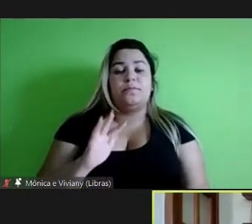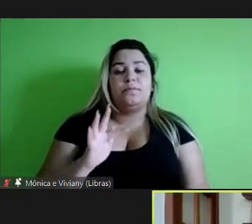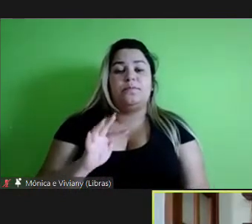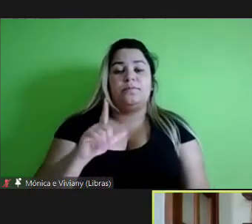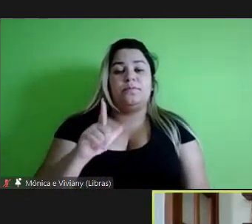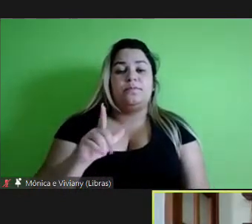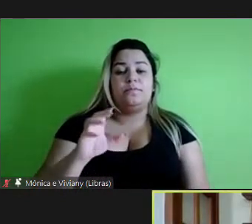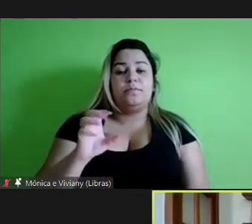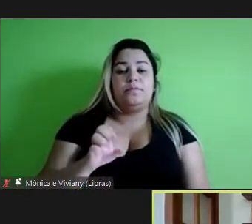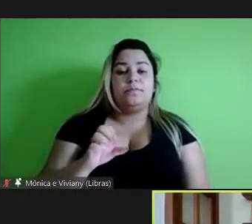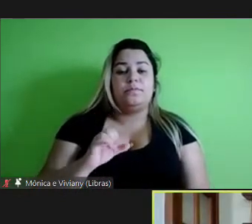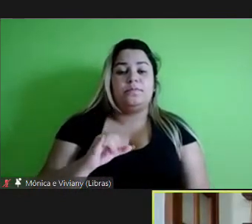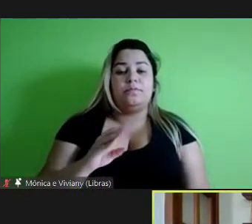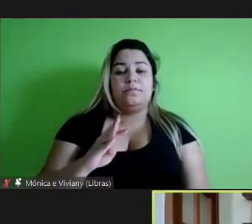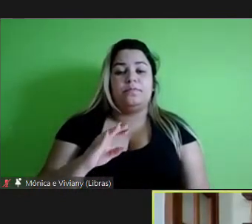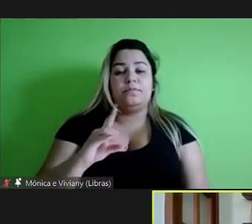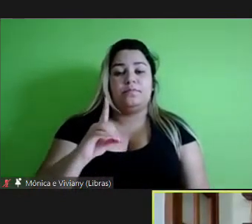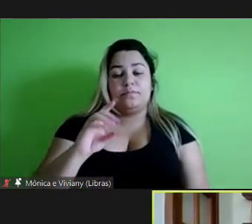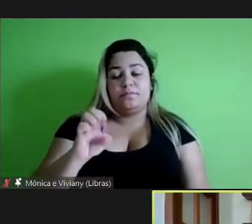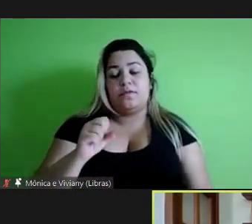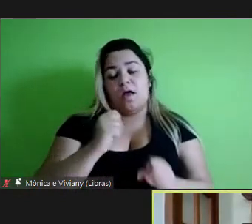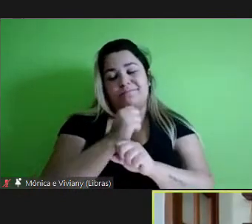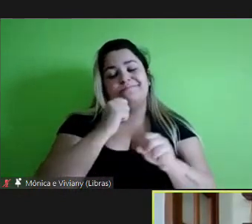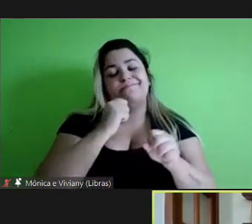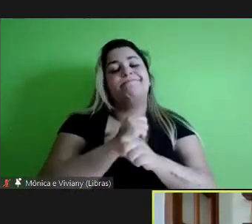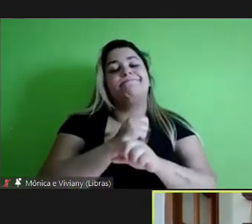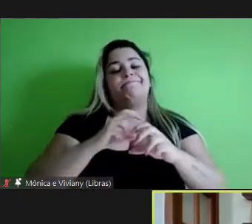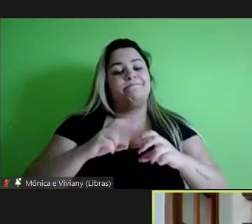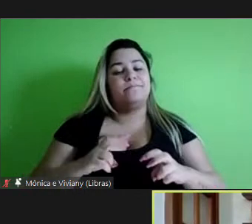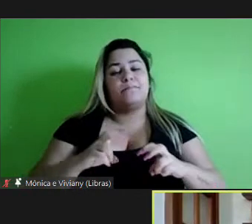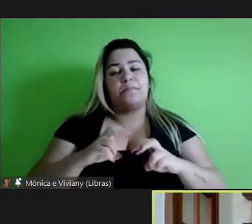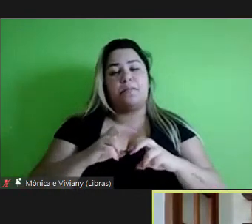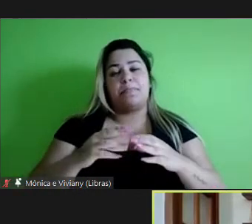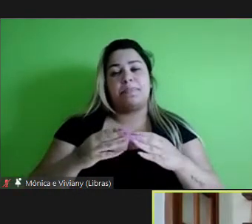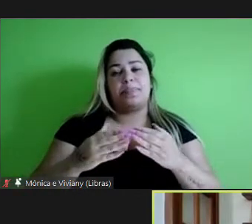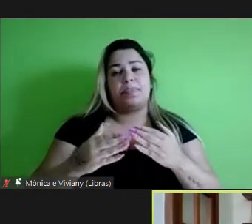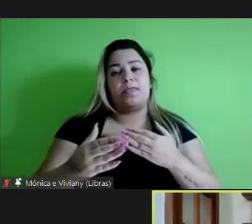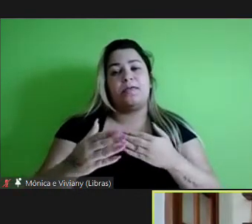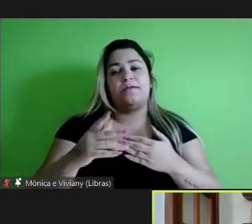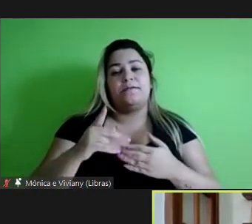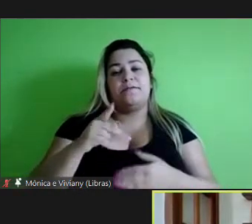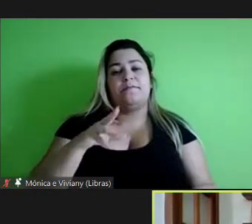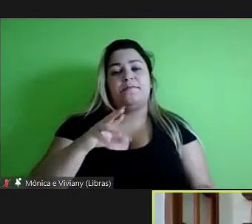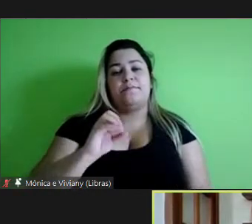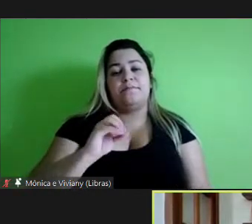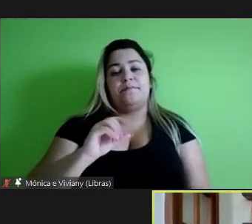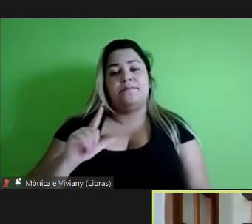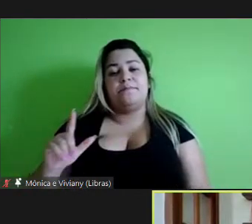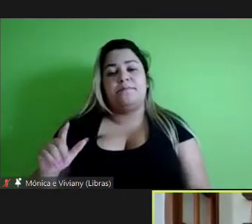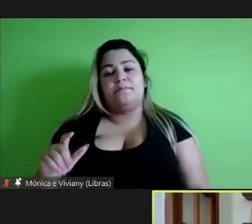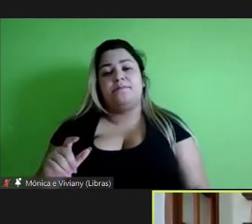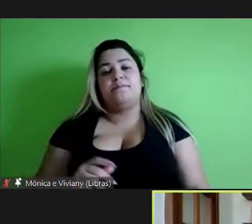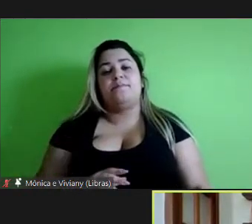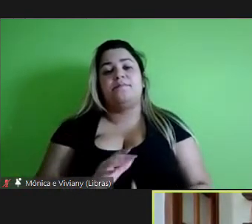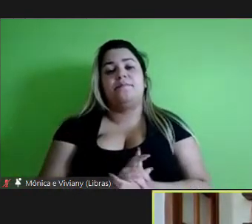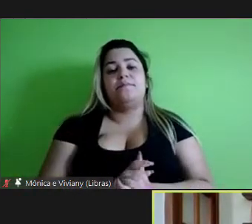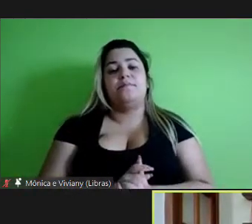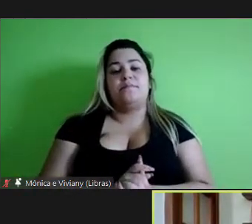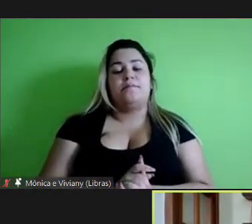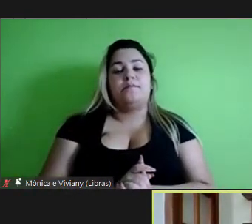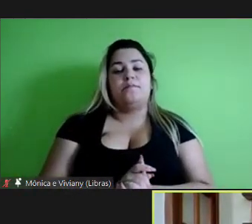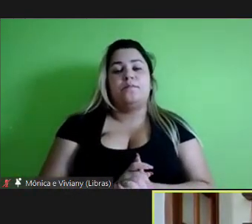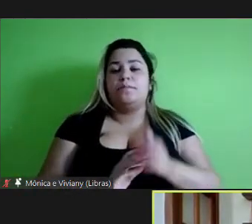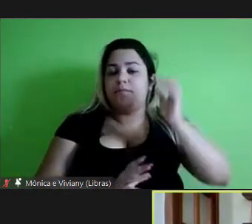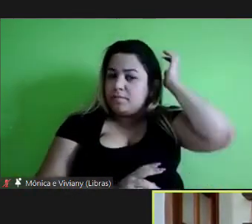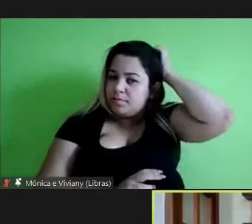have flexibility to build these bridges, these networks, to guarantee the rights of the